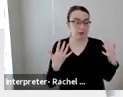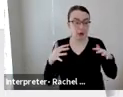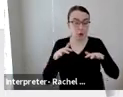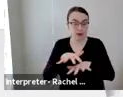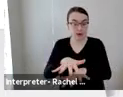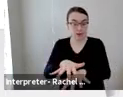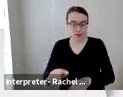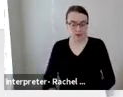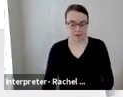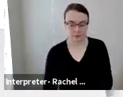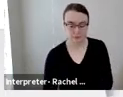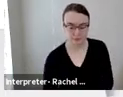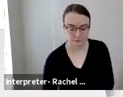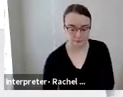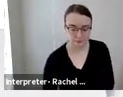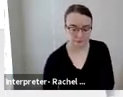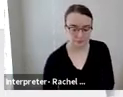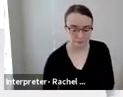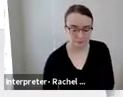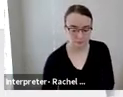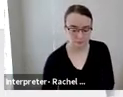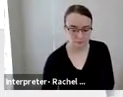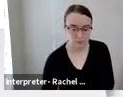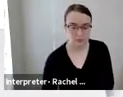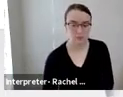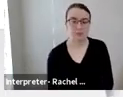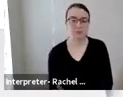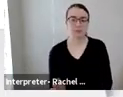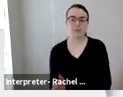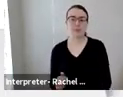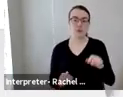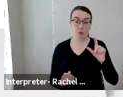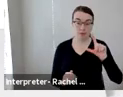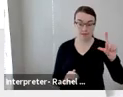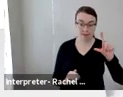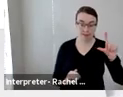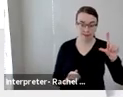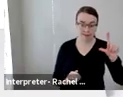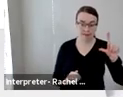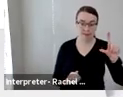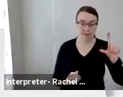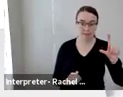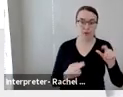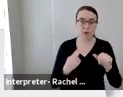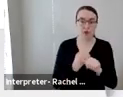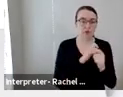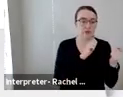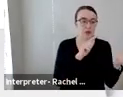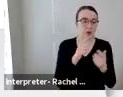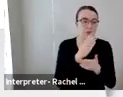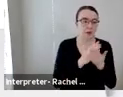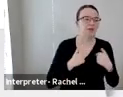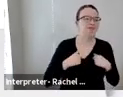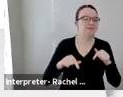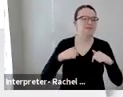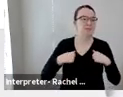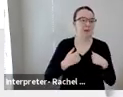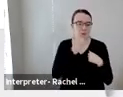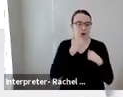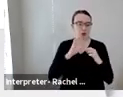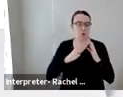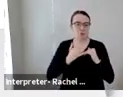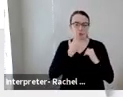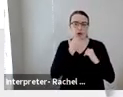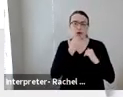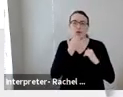So the biggest side here on the left, it uses all the parts, but the economy